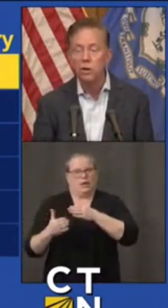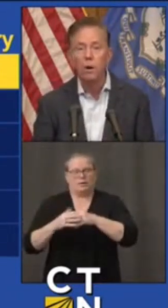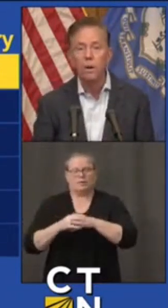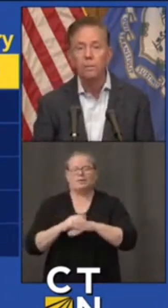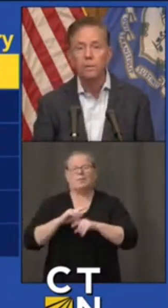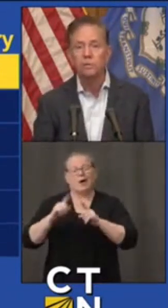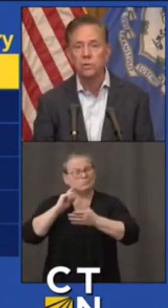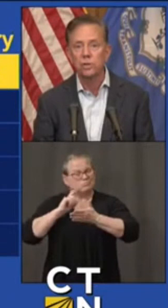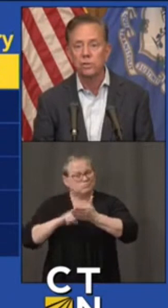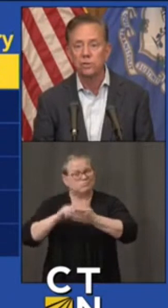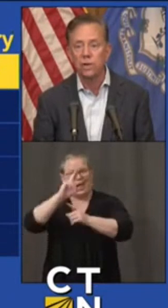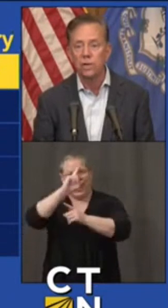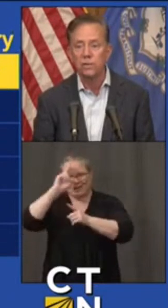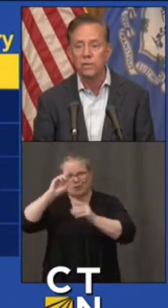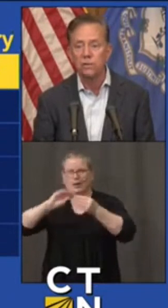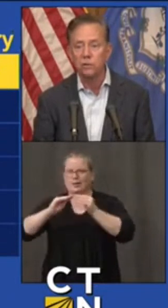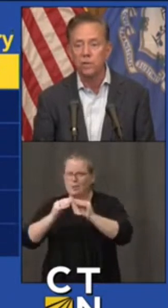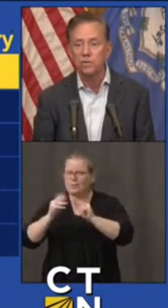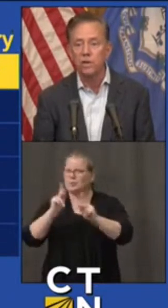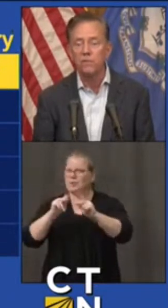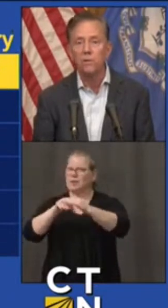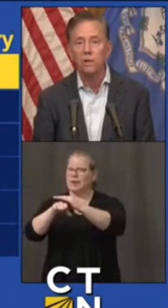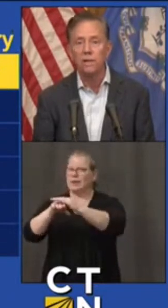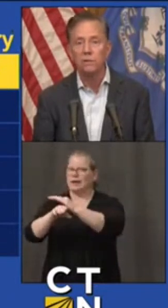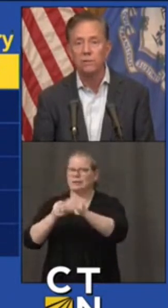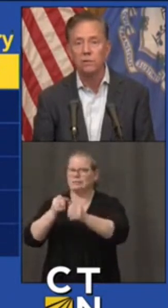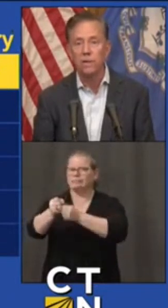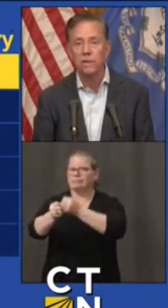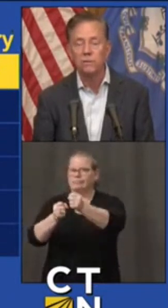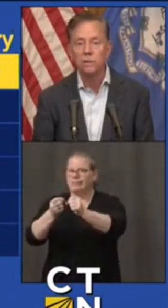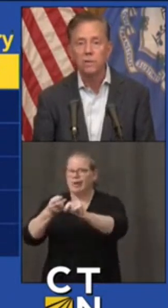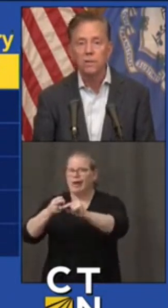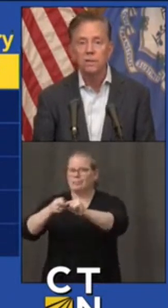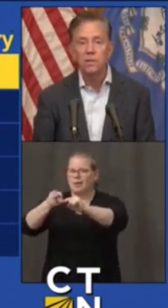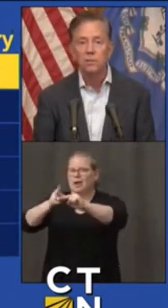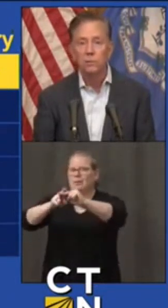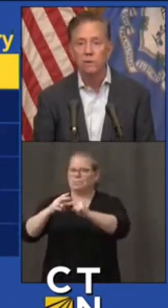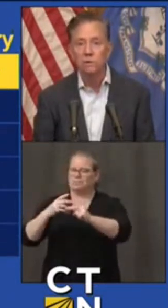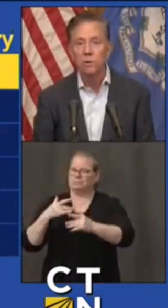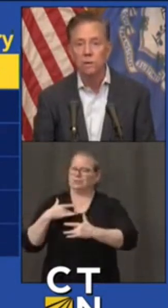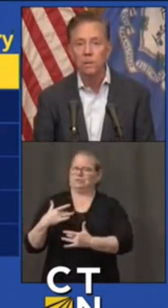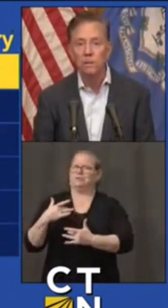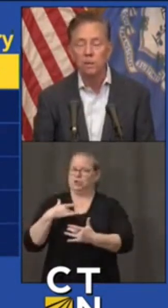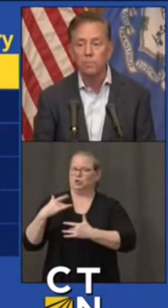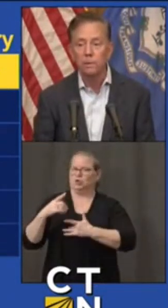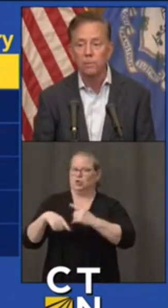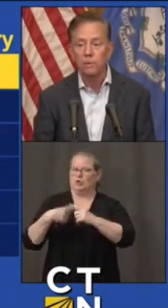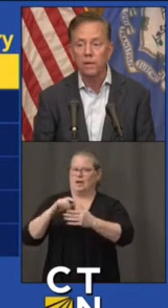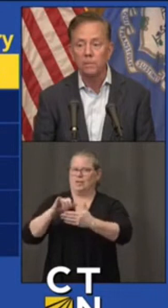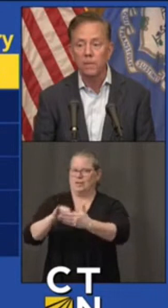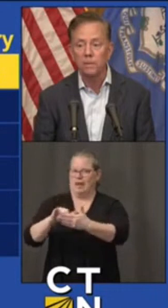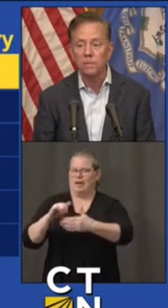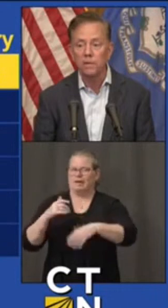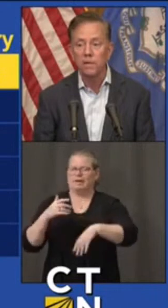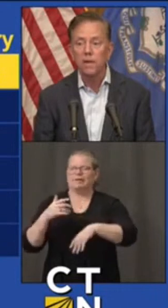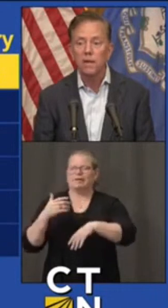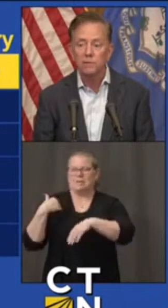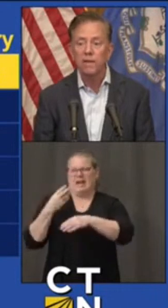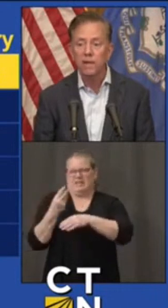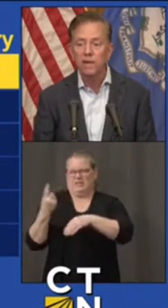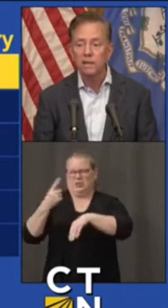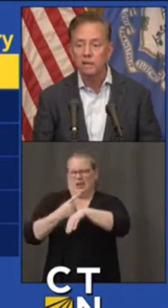to go up, a concerning trend, 37 over the last few days. Dr. Murphy will talk about a little bit what that means.